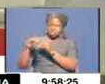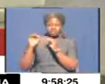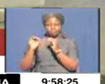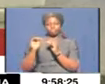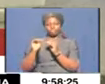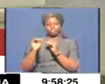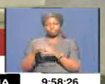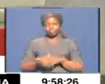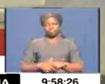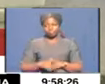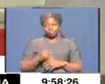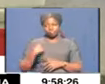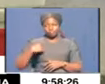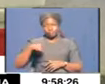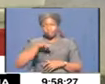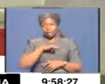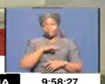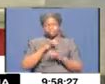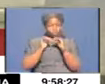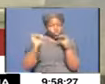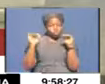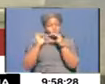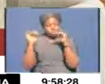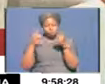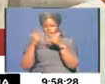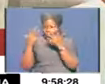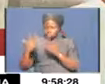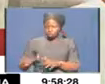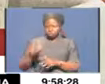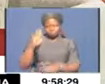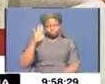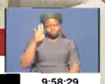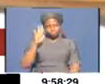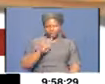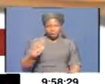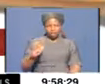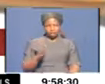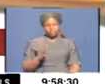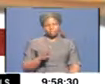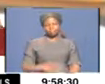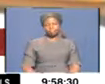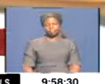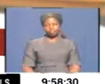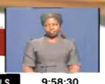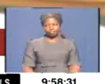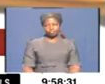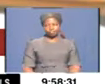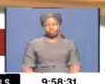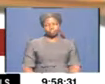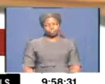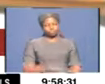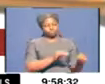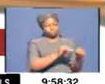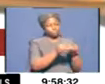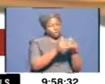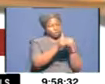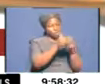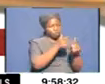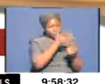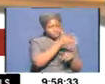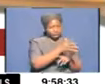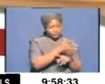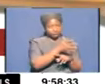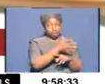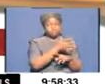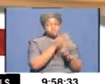It was unbeaten, right? Yeah, we only drew games, but we did not lose. No losses. We only drew games. Moving forward from there, what